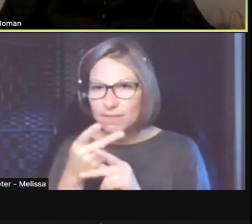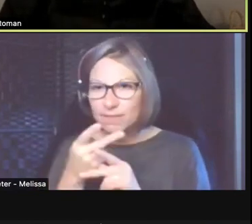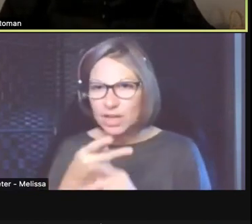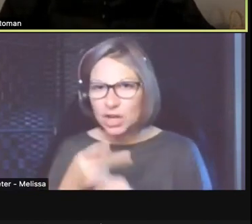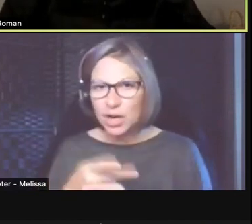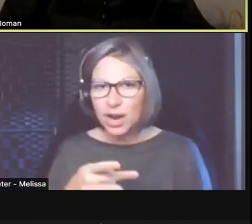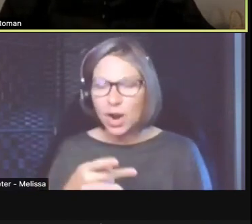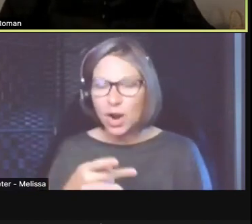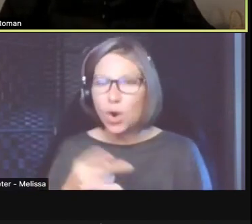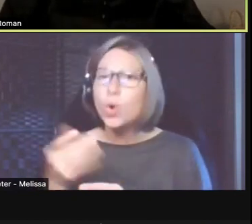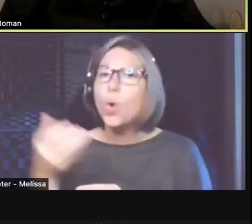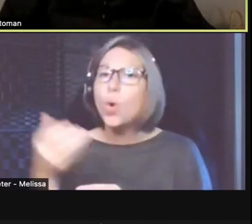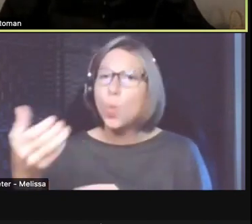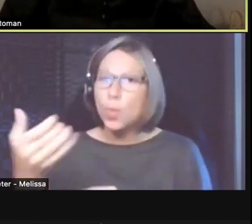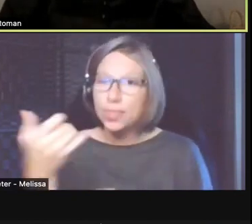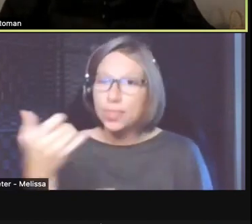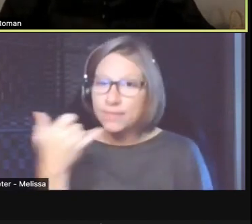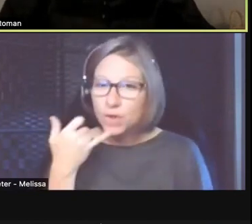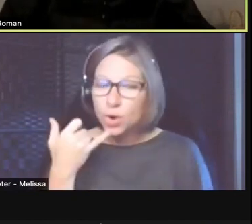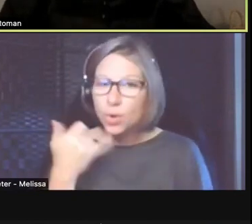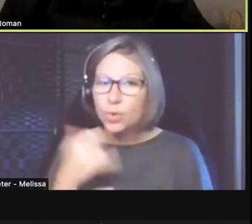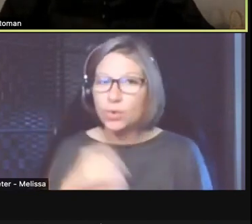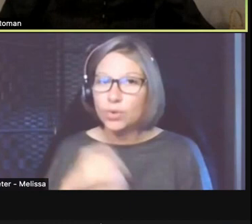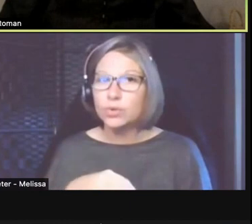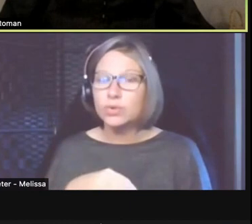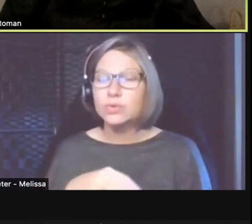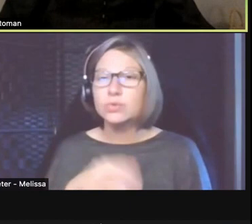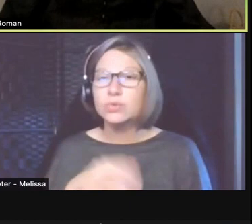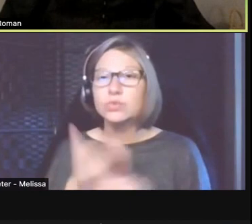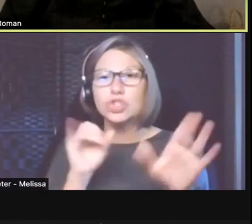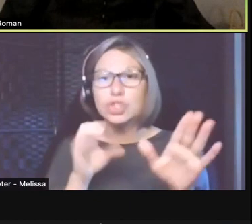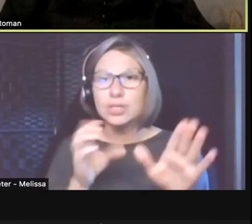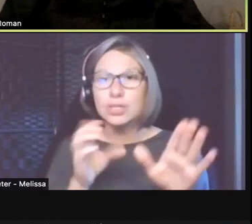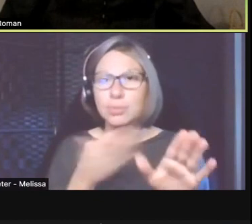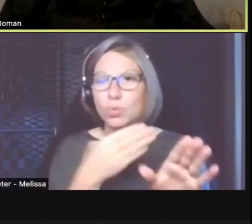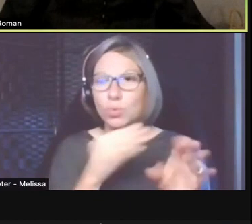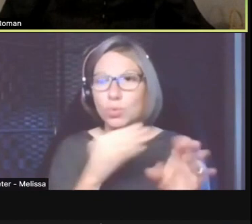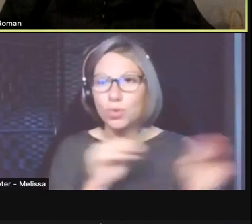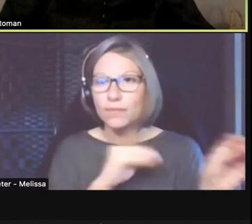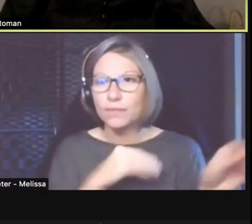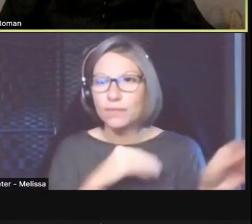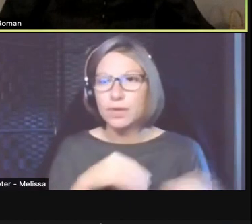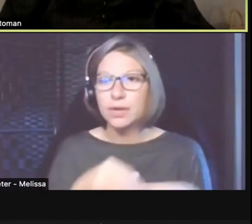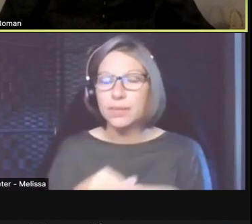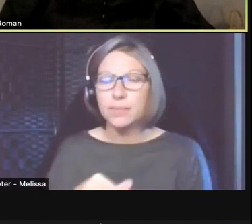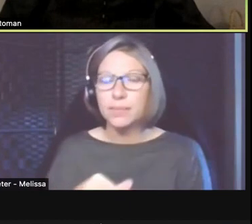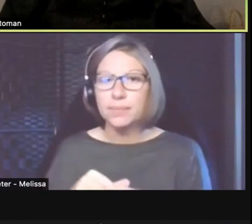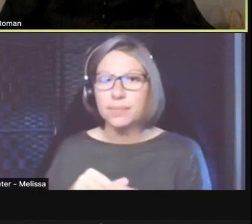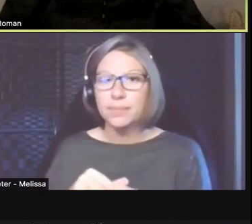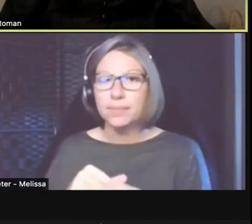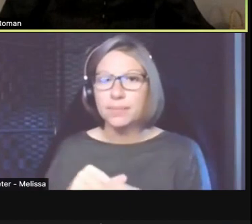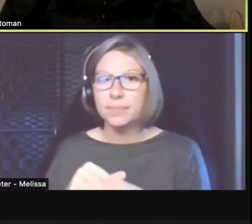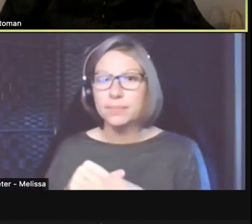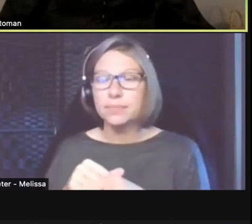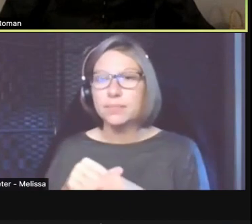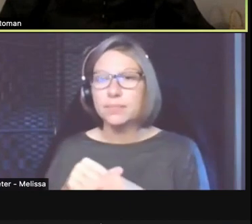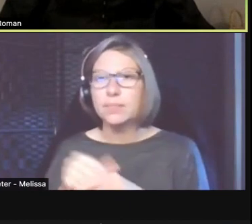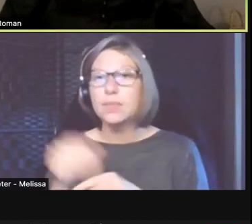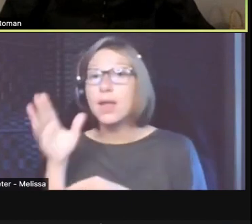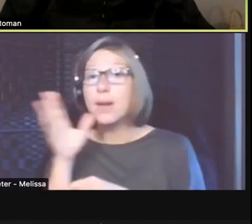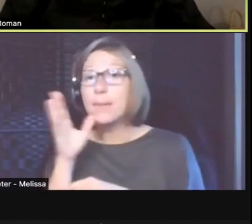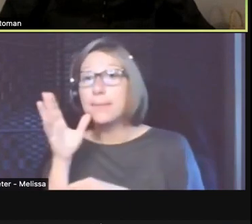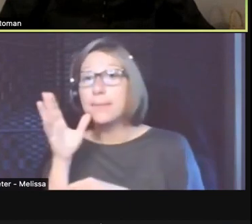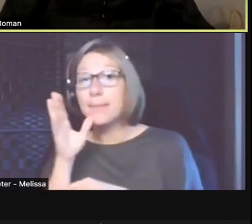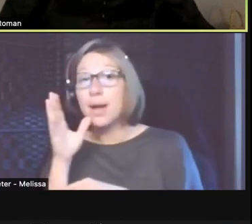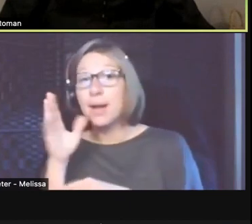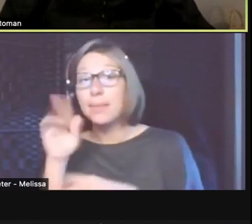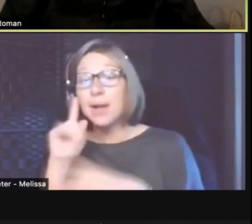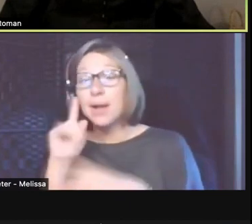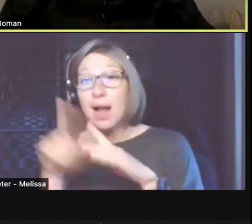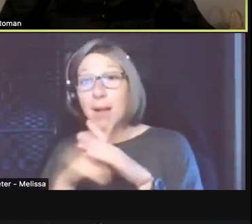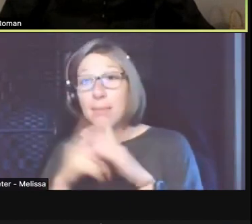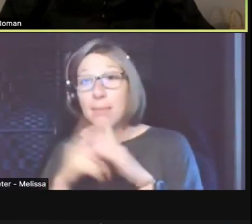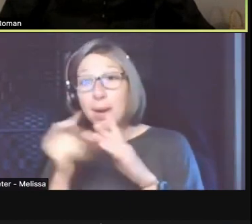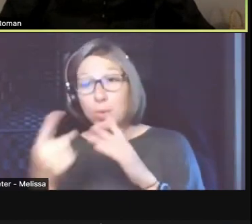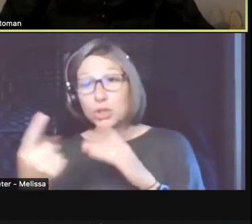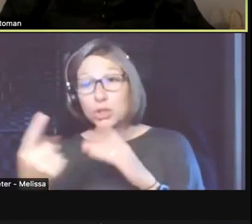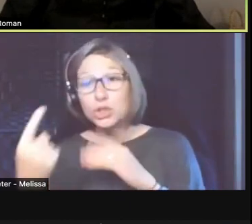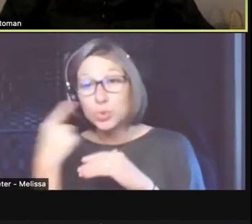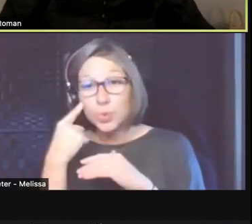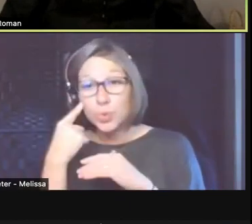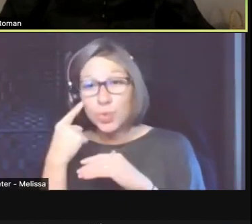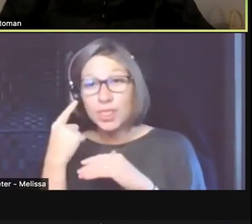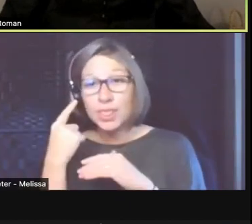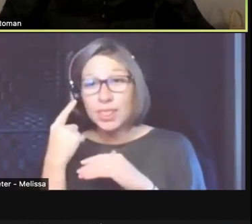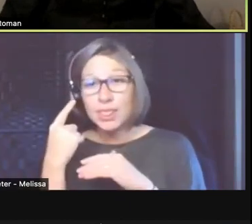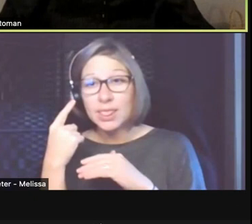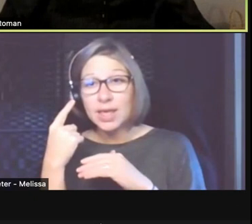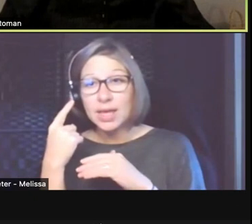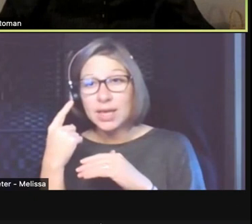Griffin, hold the phone. Jossie, move. So come up with what you think is very different, no matter